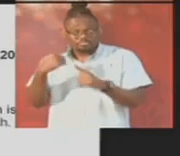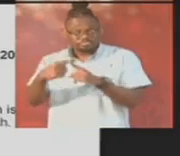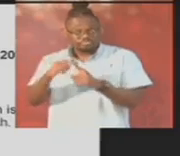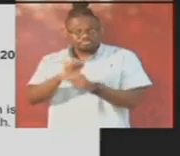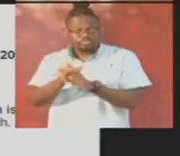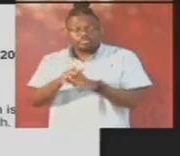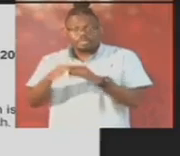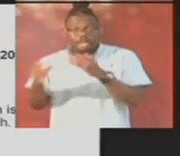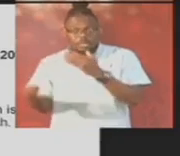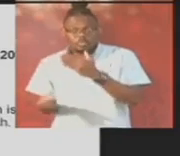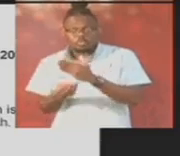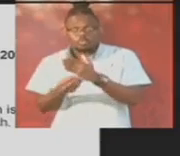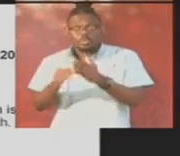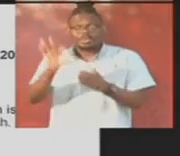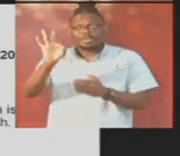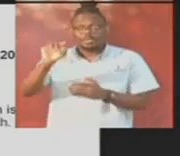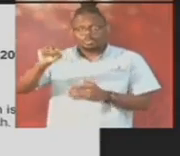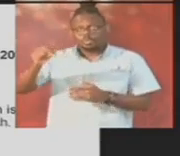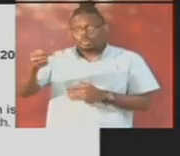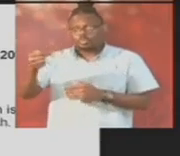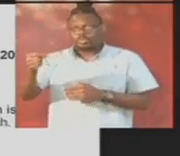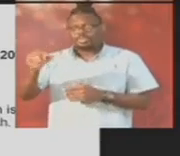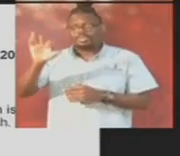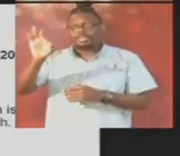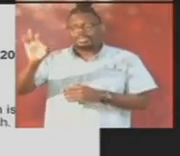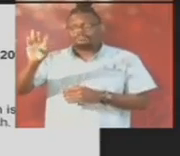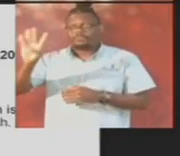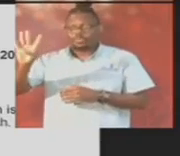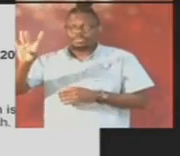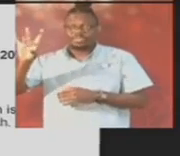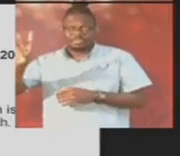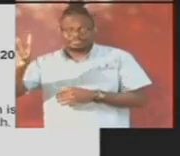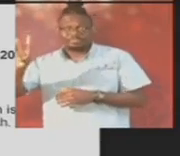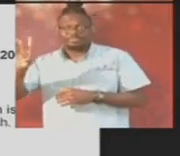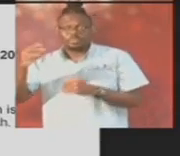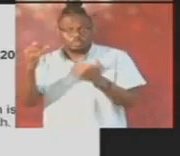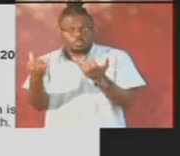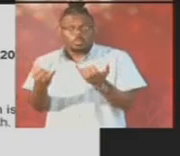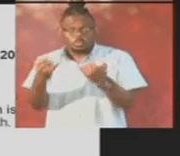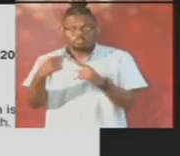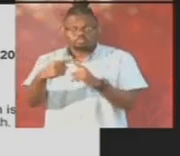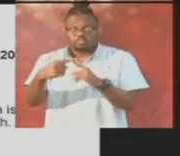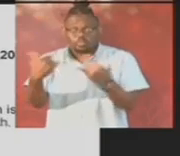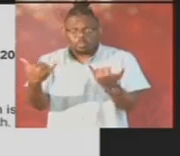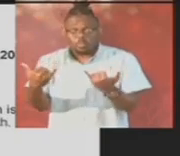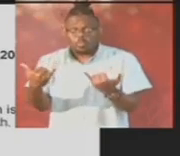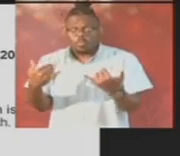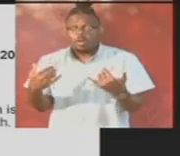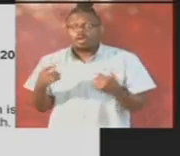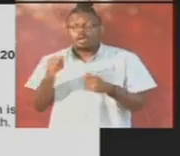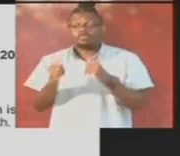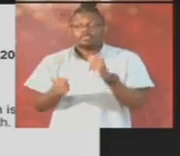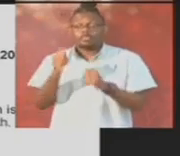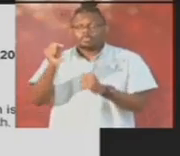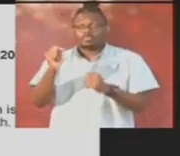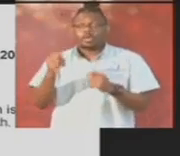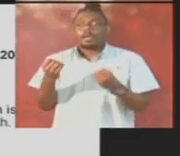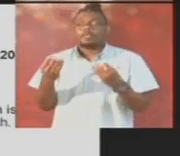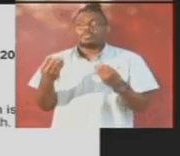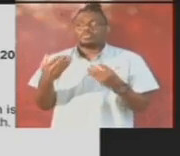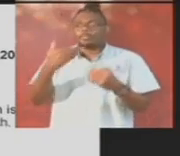of 9,947 cases as positive to date. Of those, total recovered patients